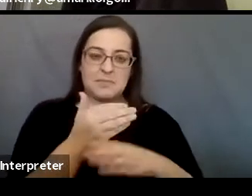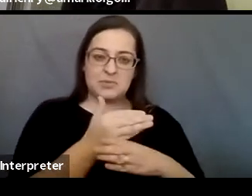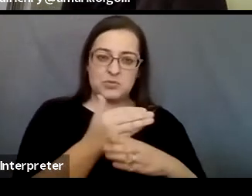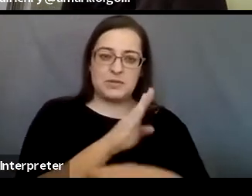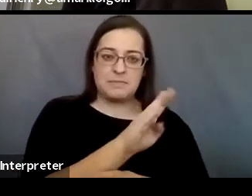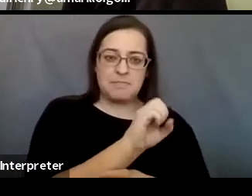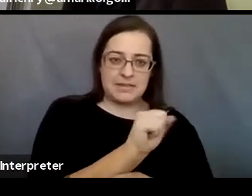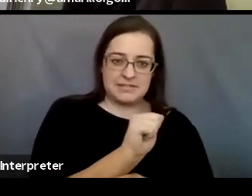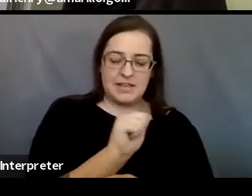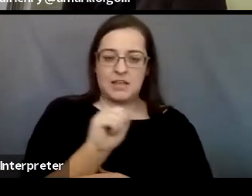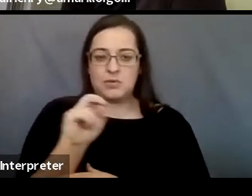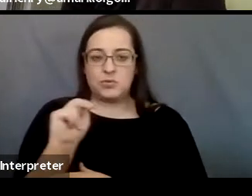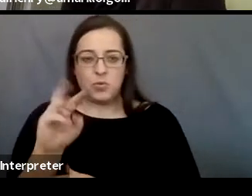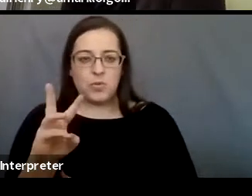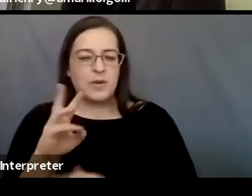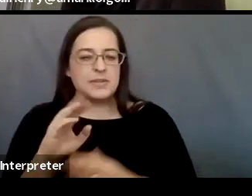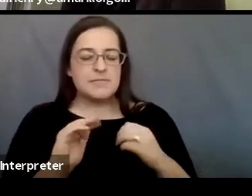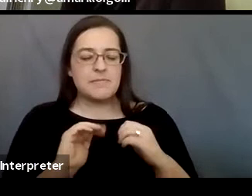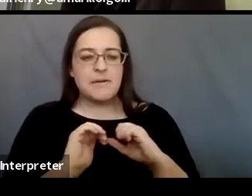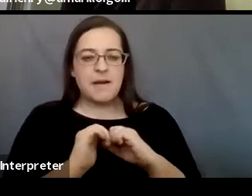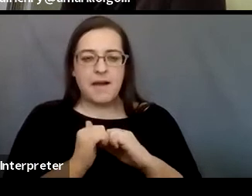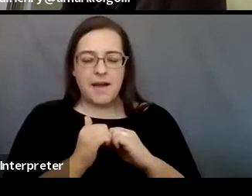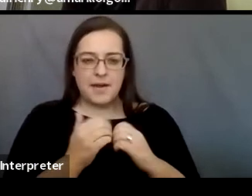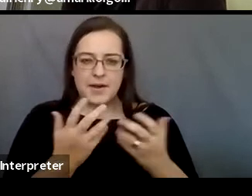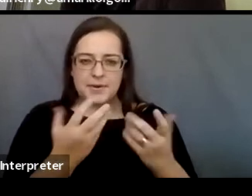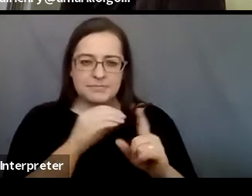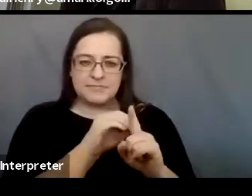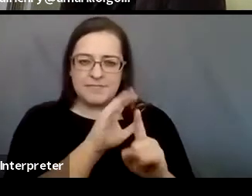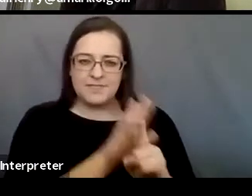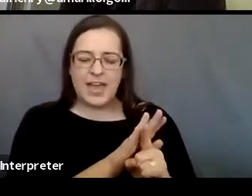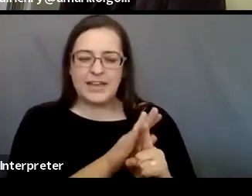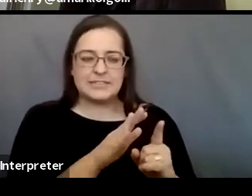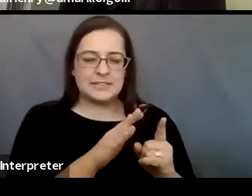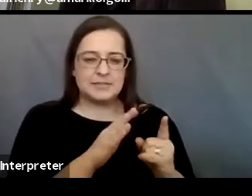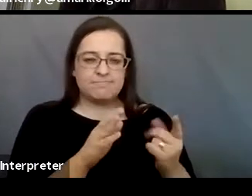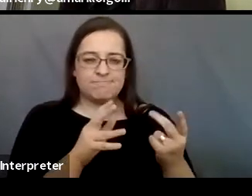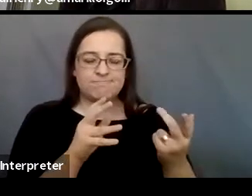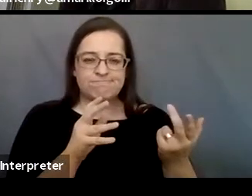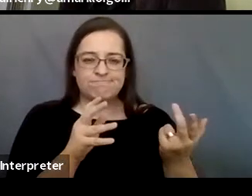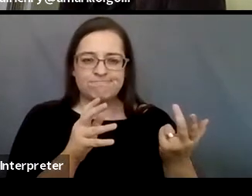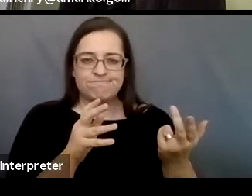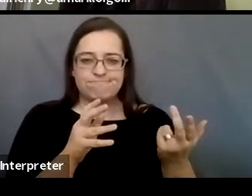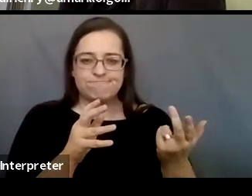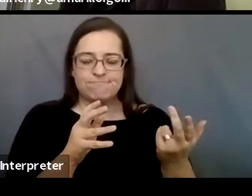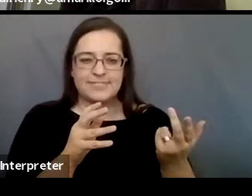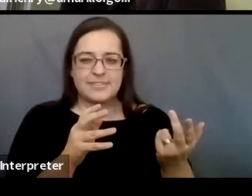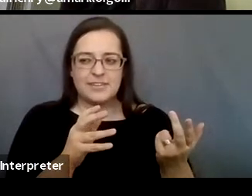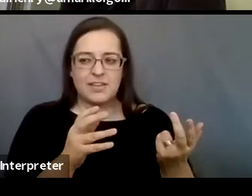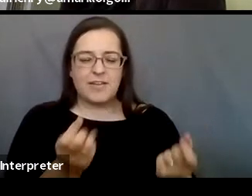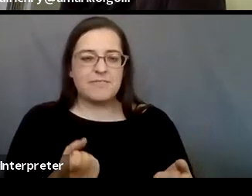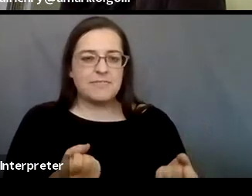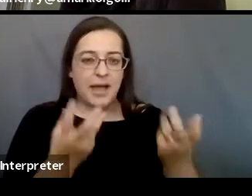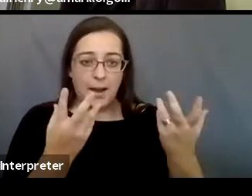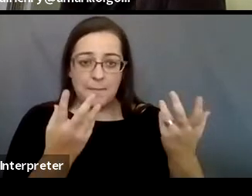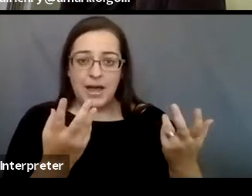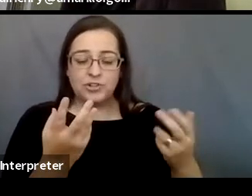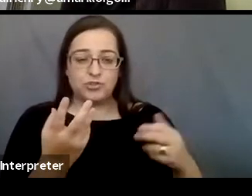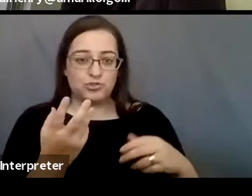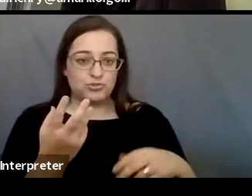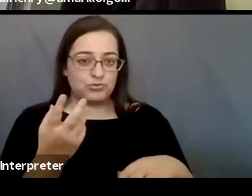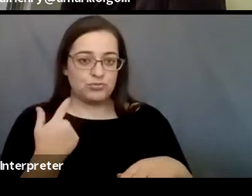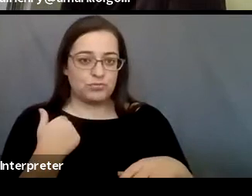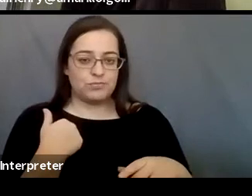BSA and Northwest, how does that affect the amount of the antibody that will need to be